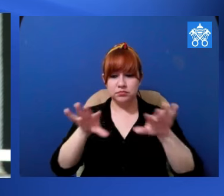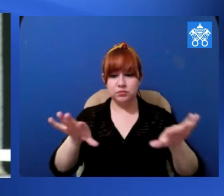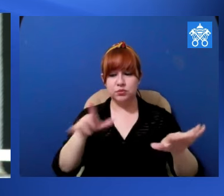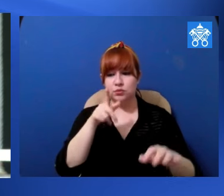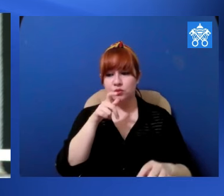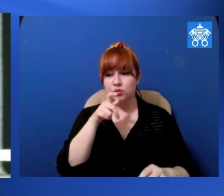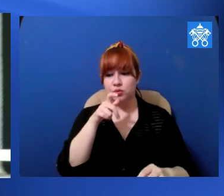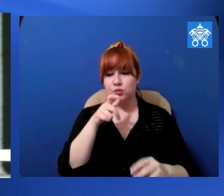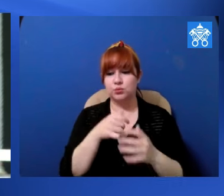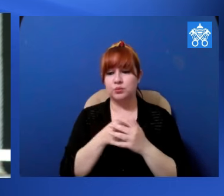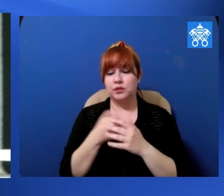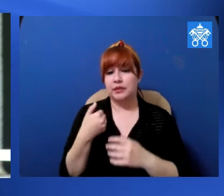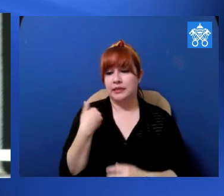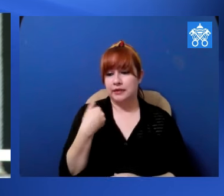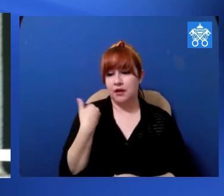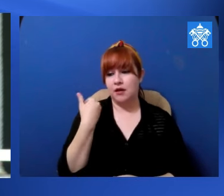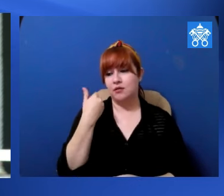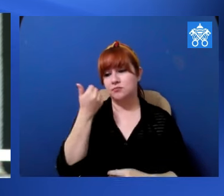My thoughts go finally to